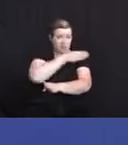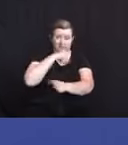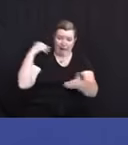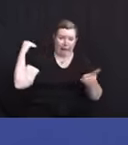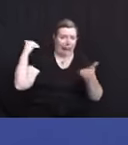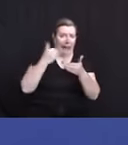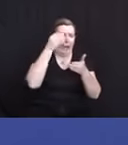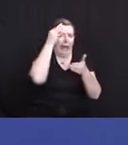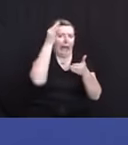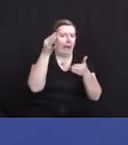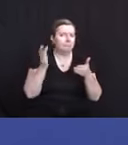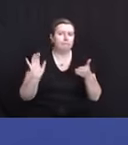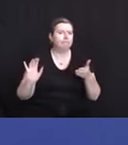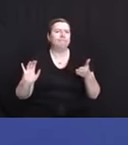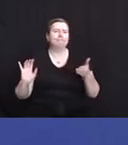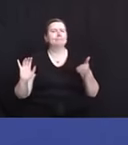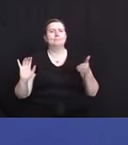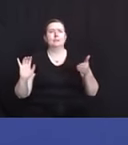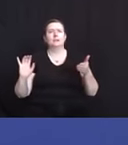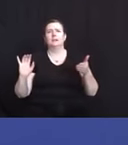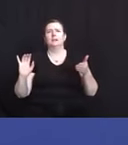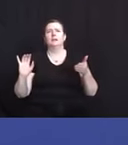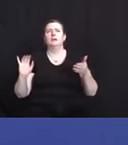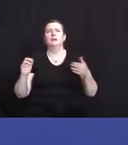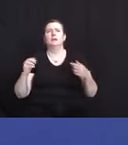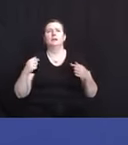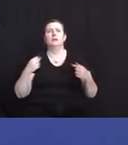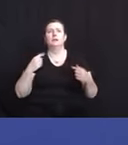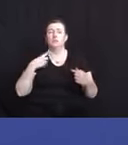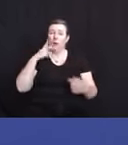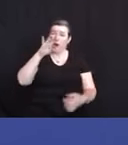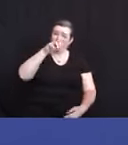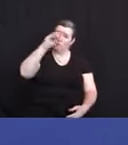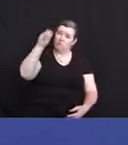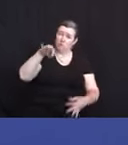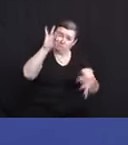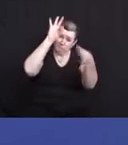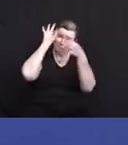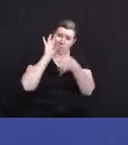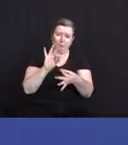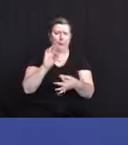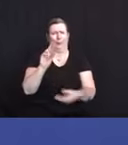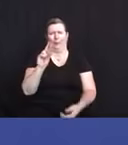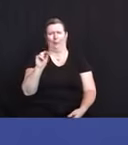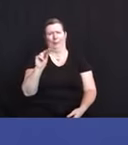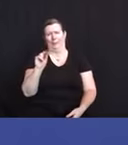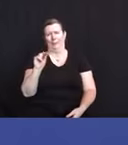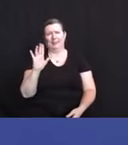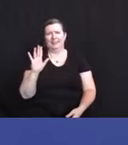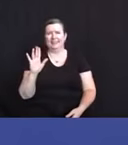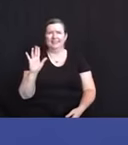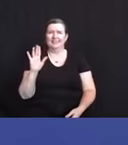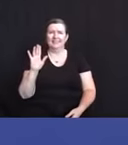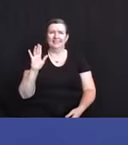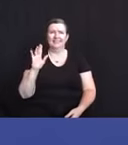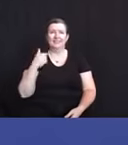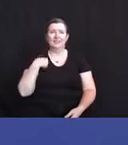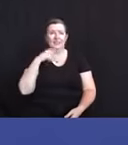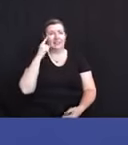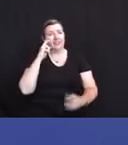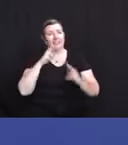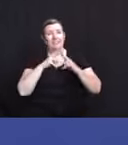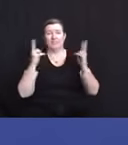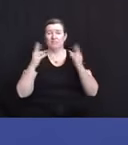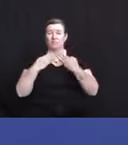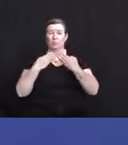process. Again, I'm not suggesting we're batting 1,000, that we're perfect by any means, but I think in terms of being an open book, I don't think we